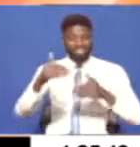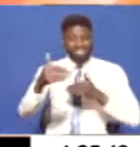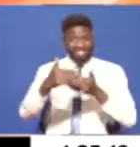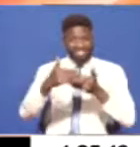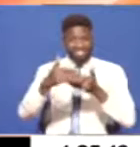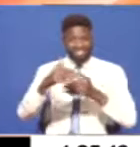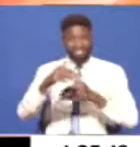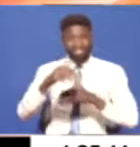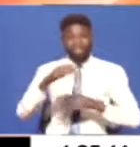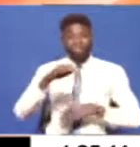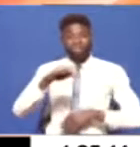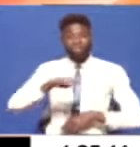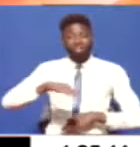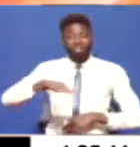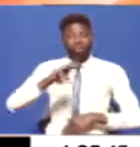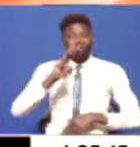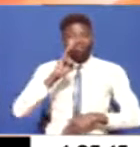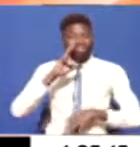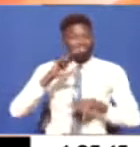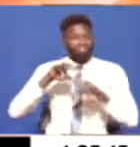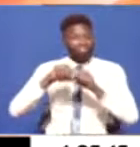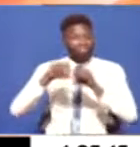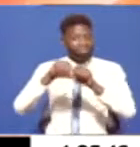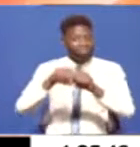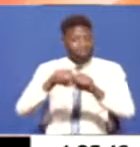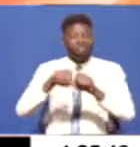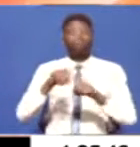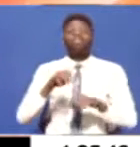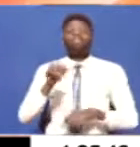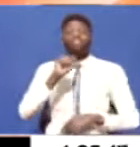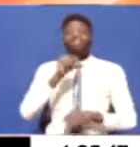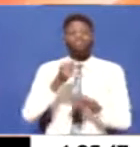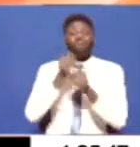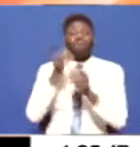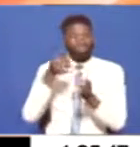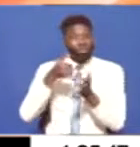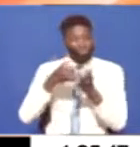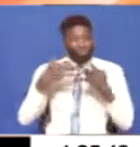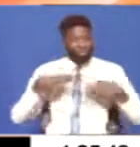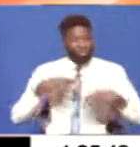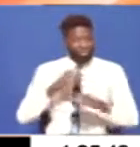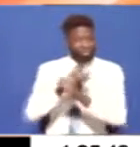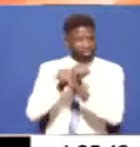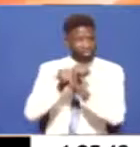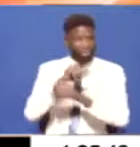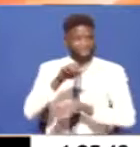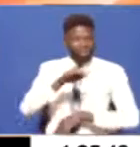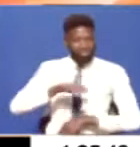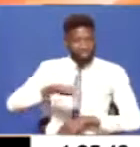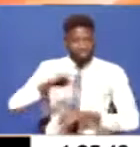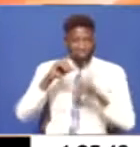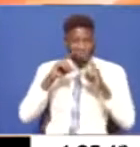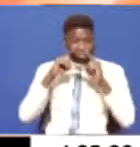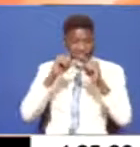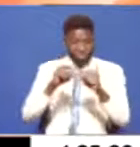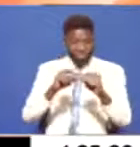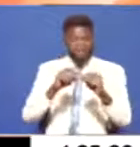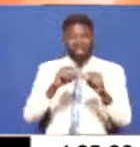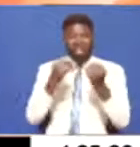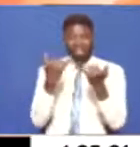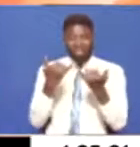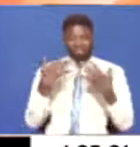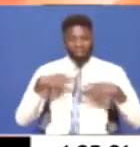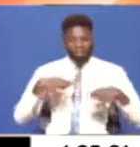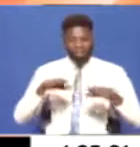The stakeholders, who include environmentalists, say the trend has affected water quality and quantity flowing into the